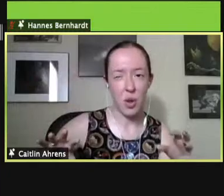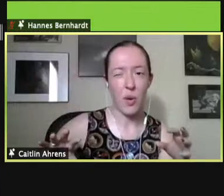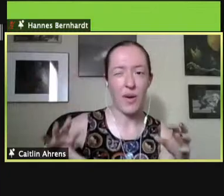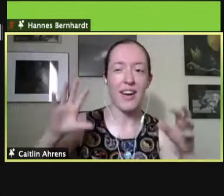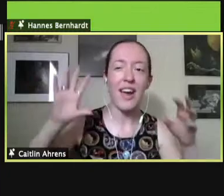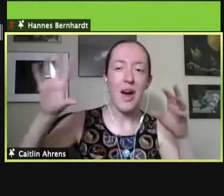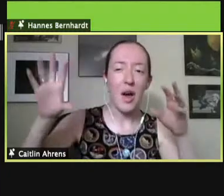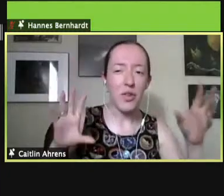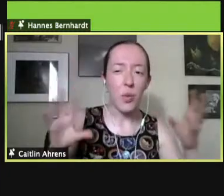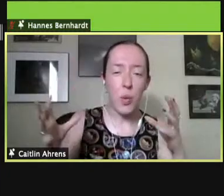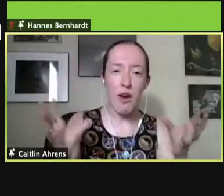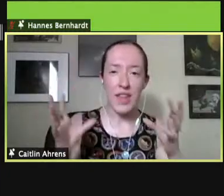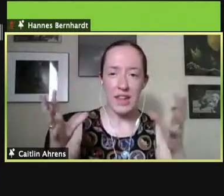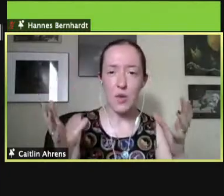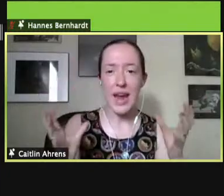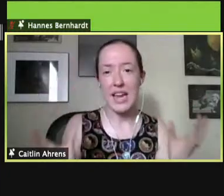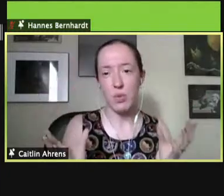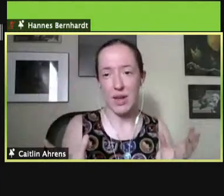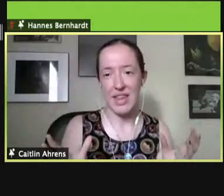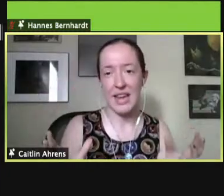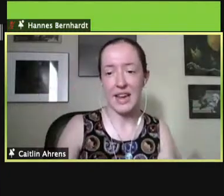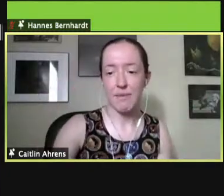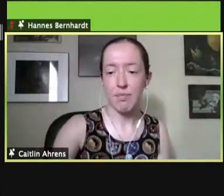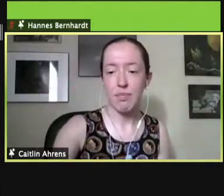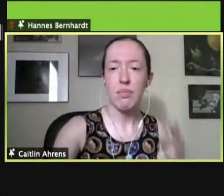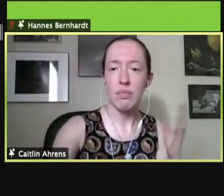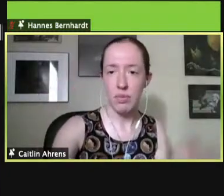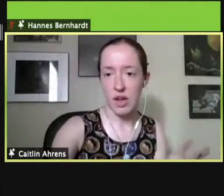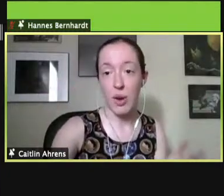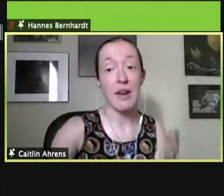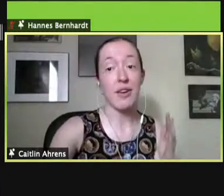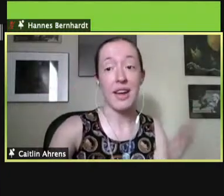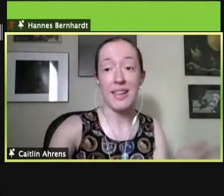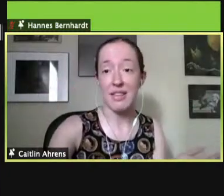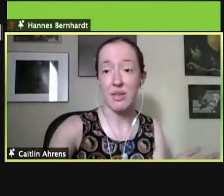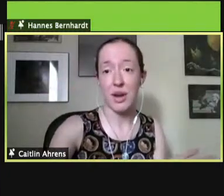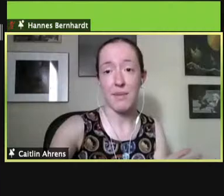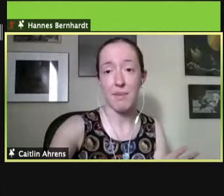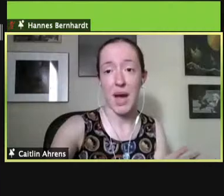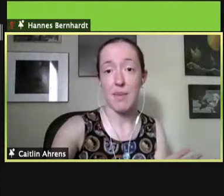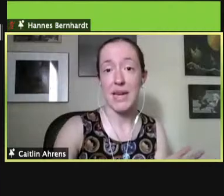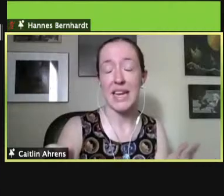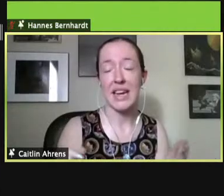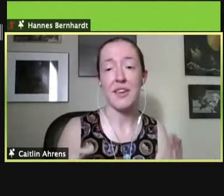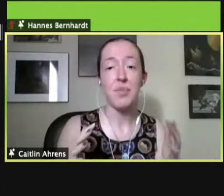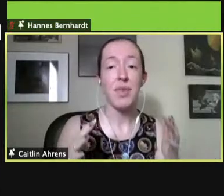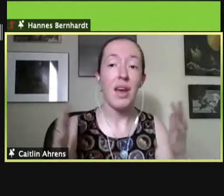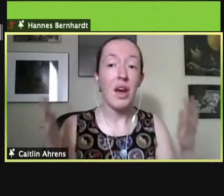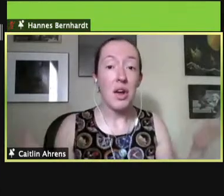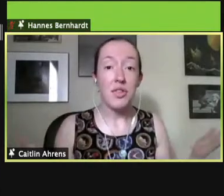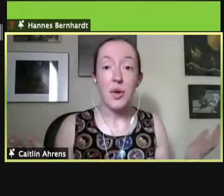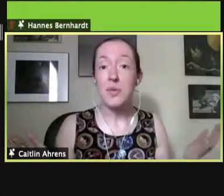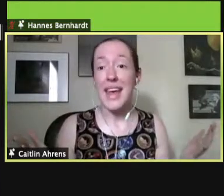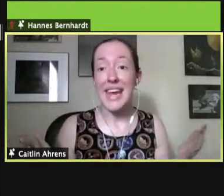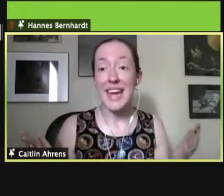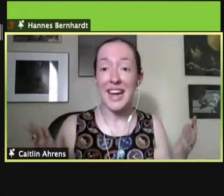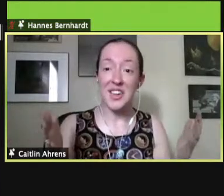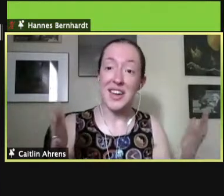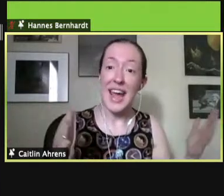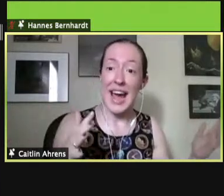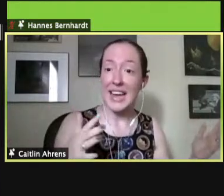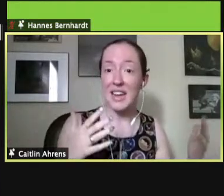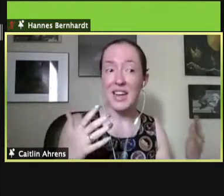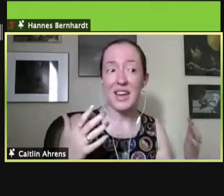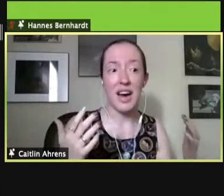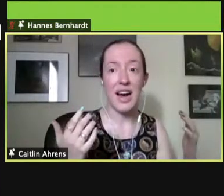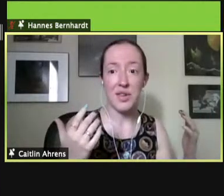the floor? So where are they located within the crater? And that's what I'm meaning here. So taking a